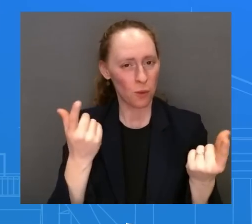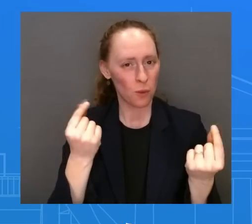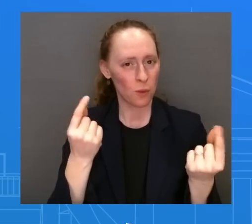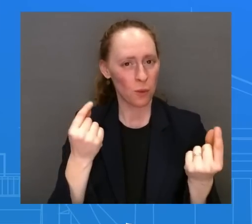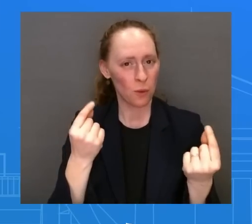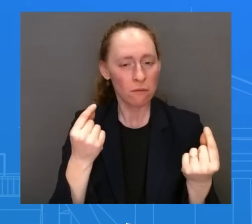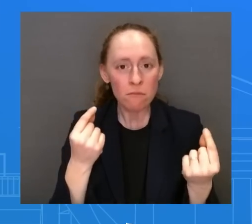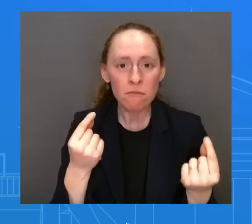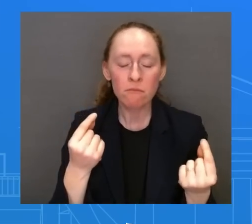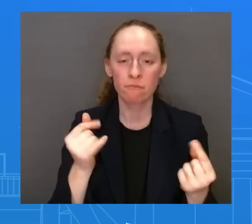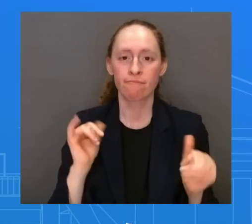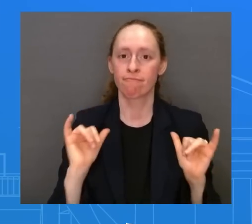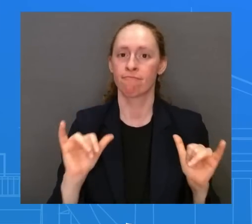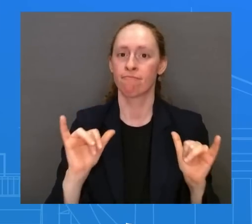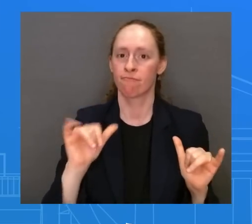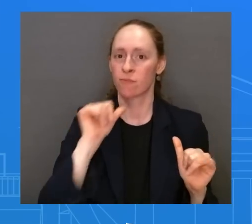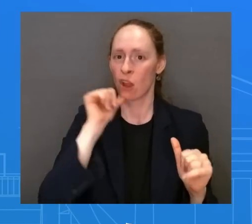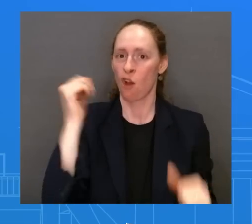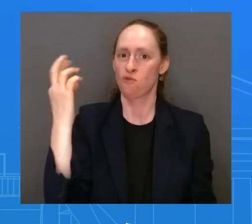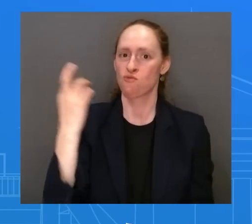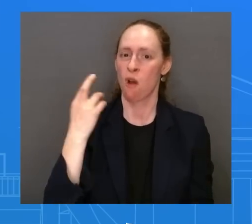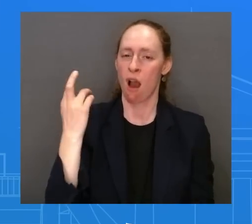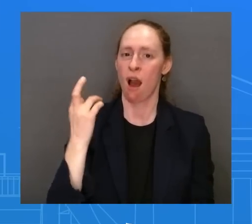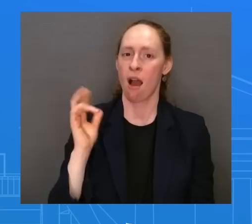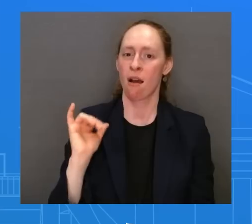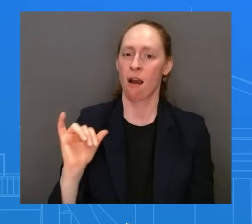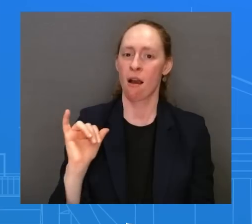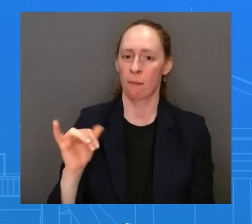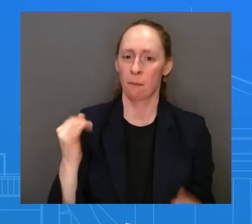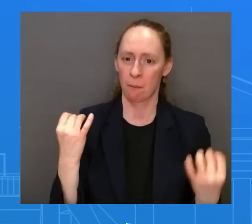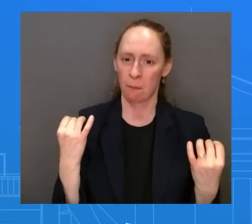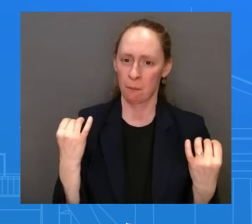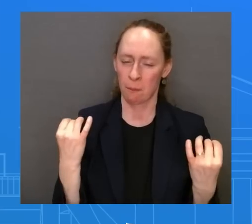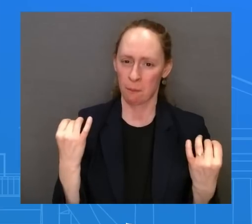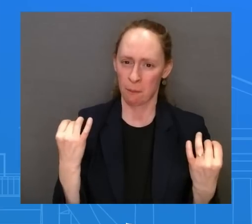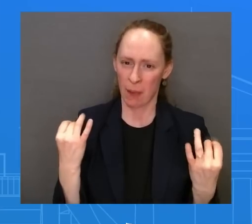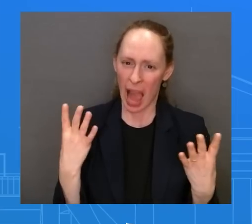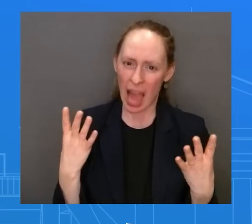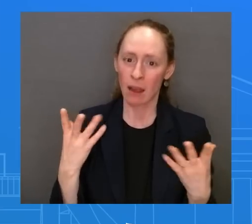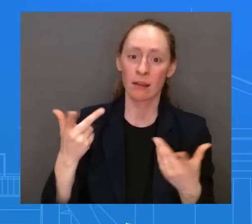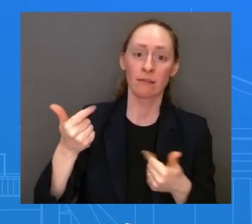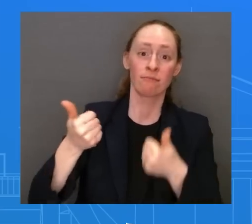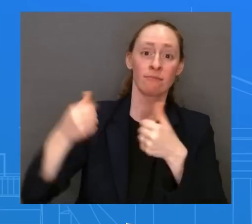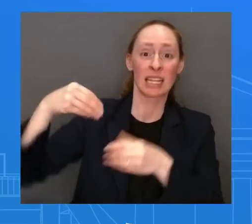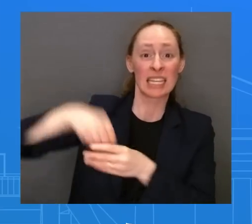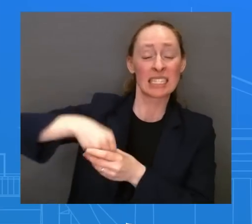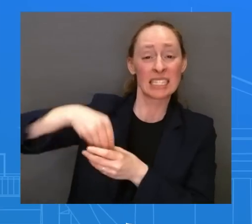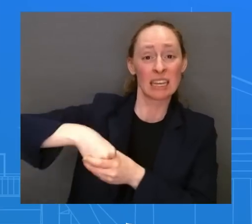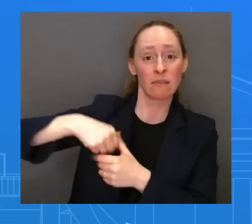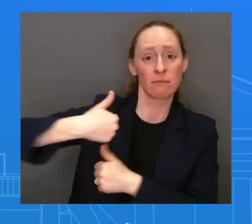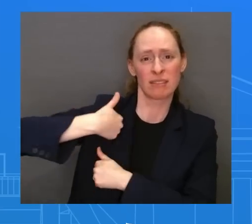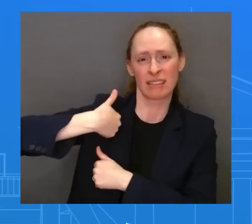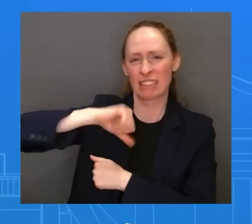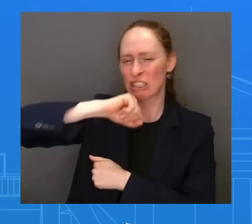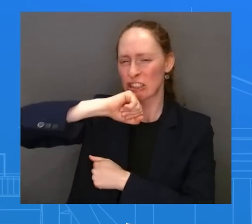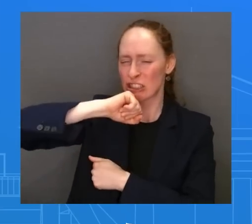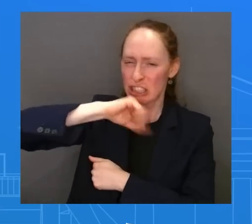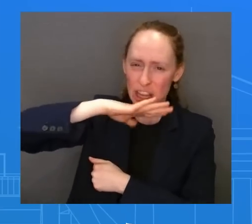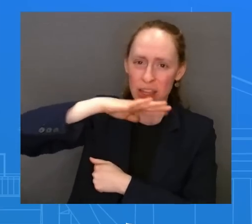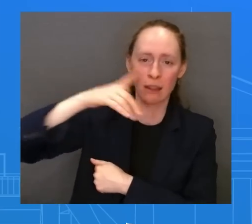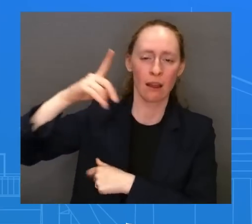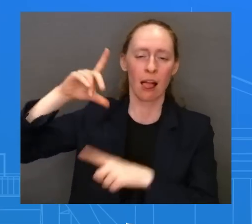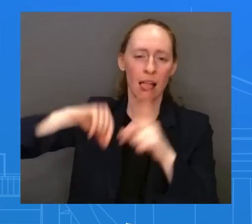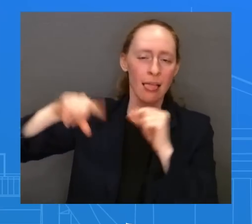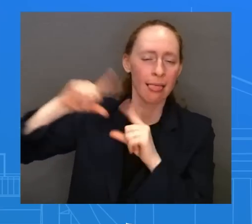in the military I could go on and on and on uh but it doesn't mean that people weren't trying and doing their best effort to to understand that